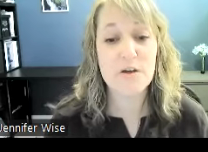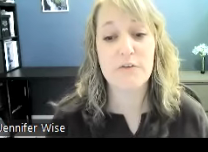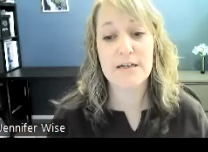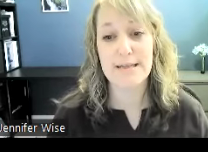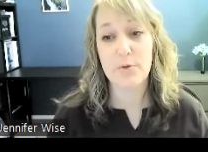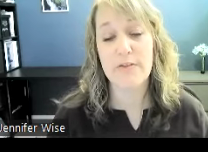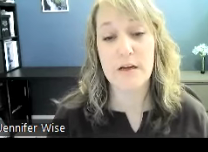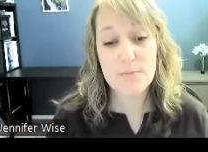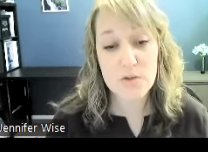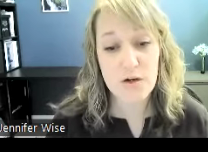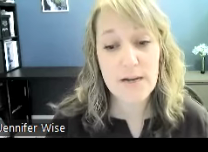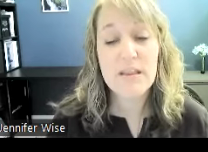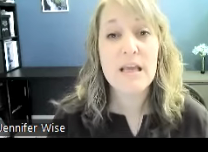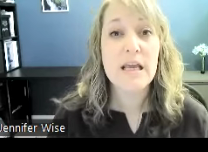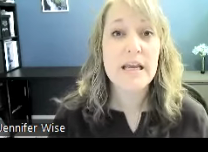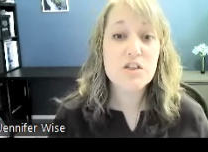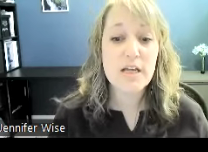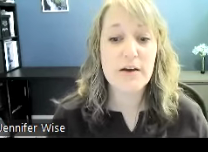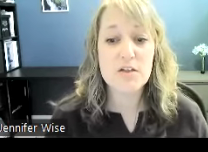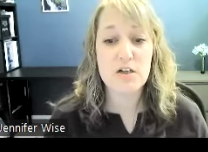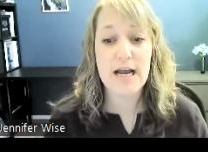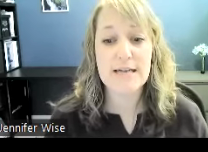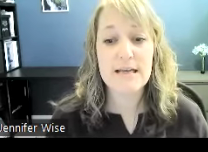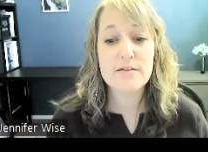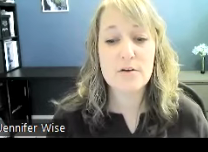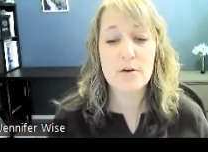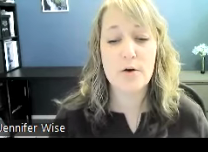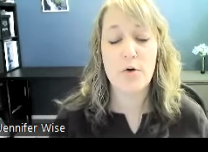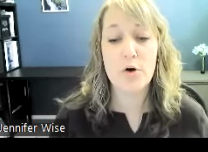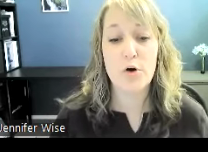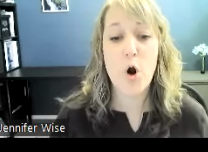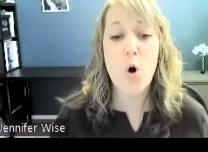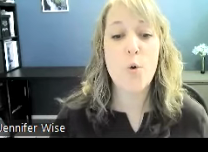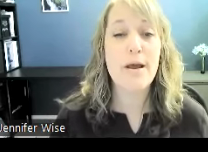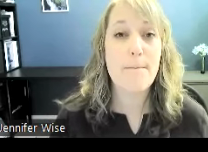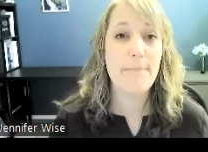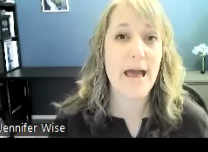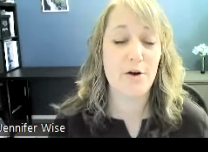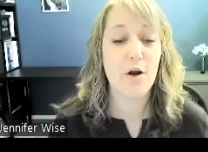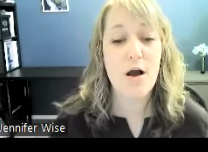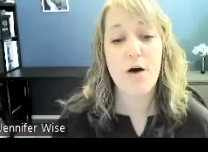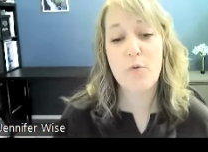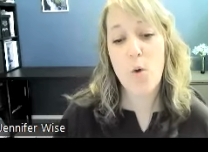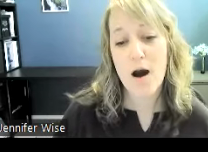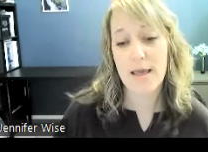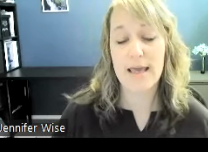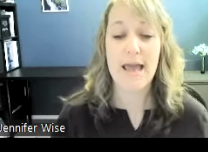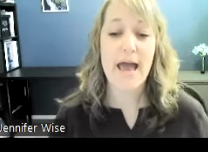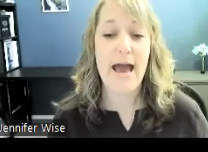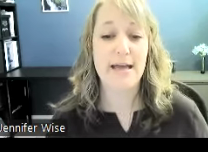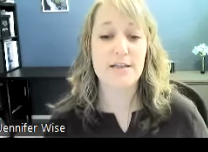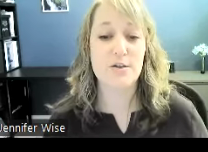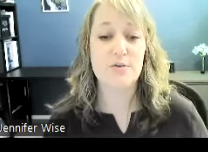manner. So for example, in the gum story, each character has his or her own manner of